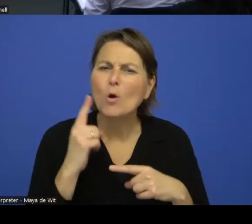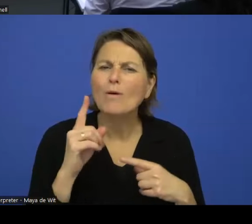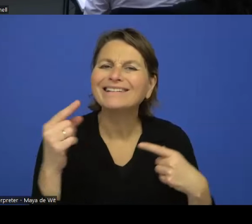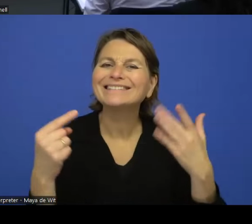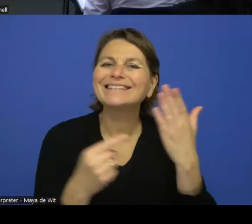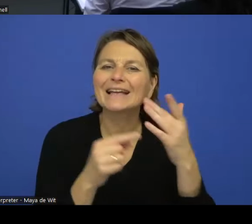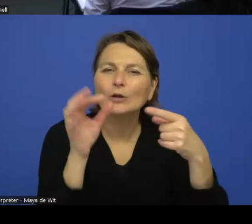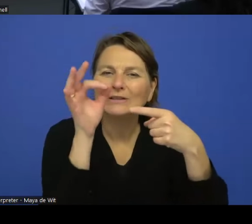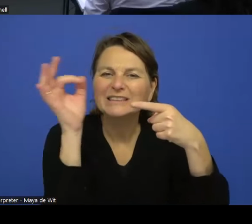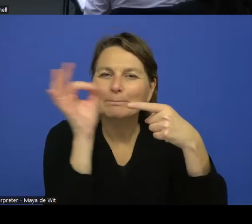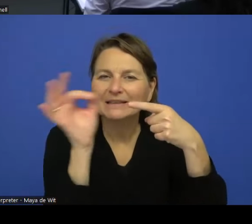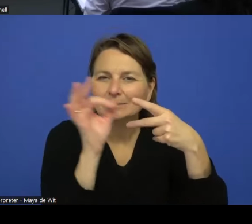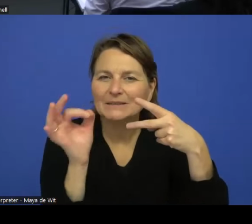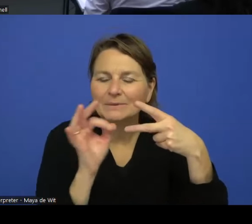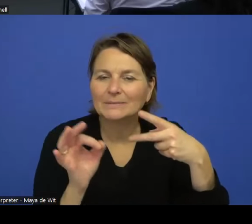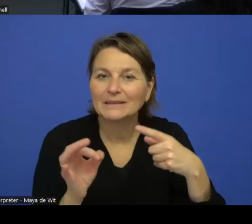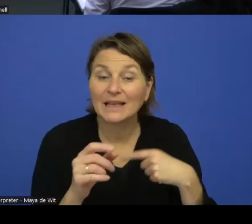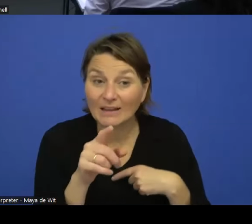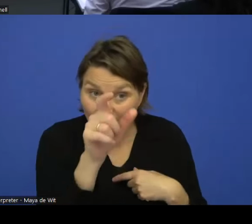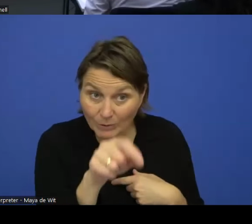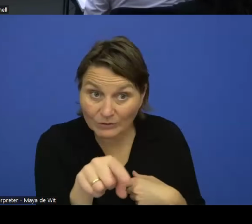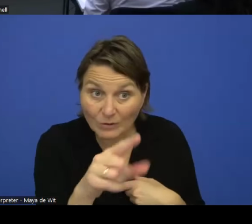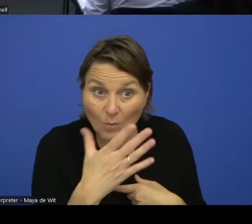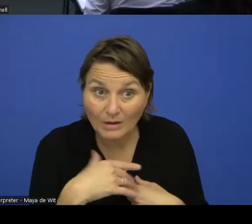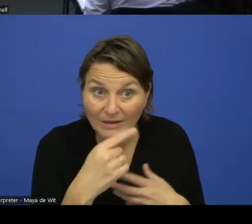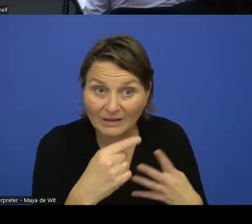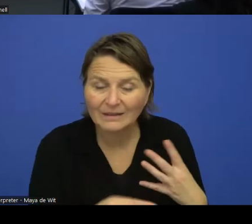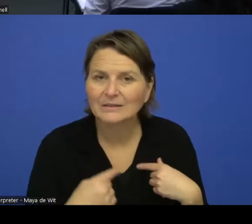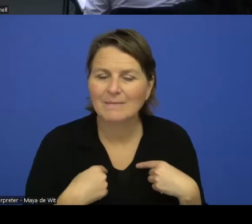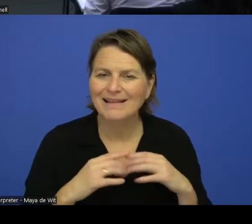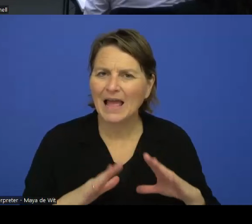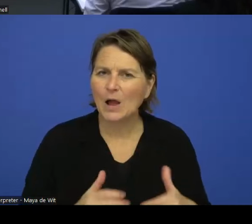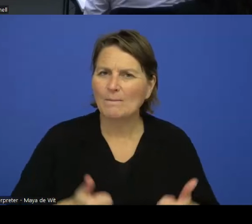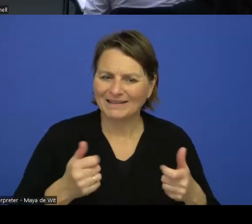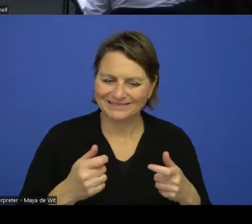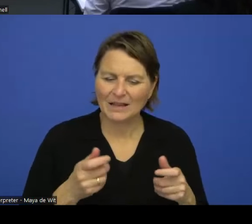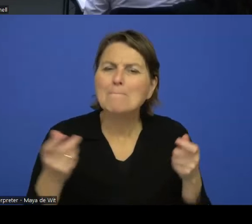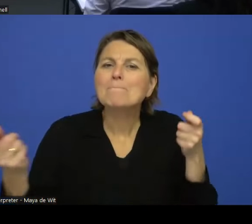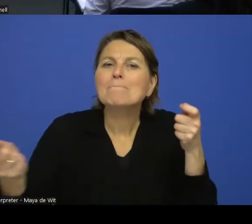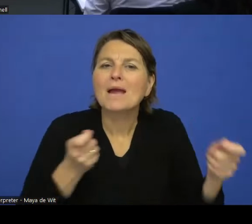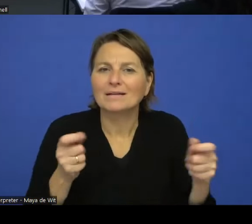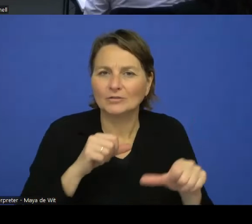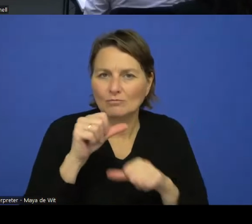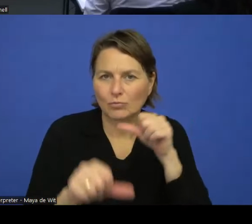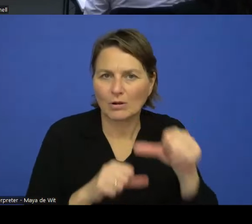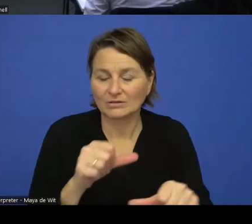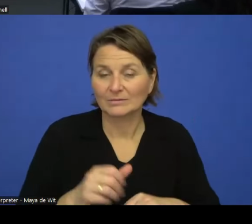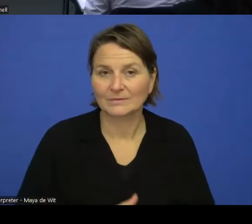you can respond to. So someone needs to be managing that process. On the other hand, if you're working at a much higher level, like if you develop